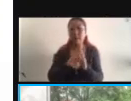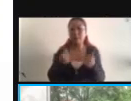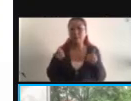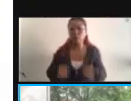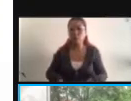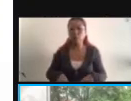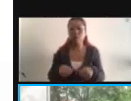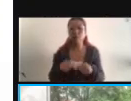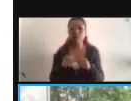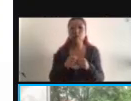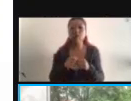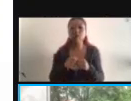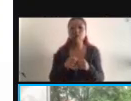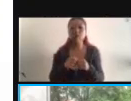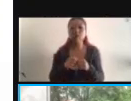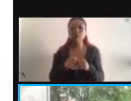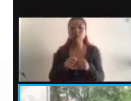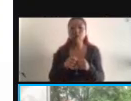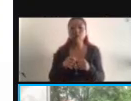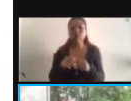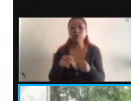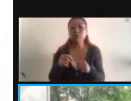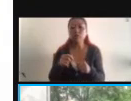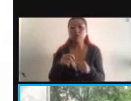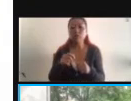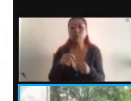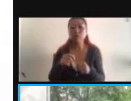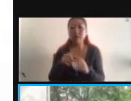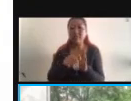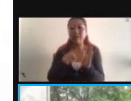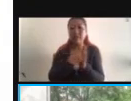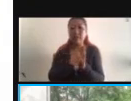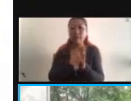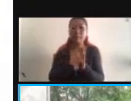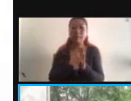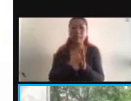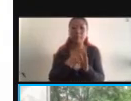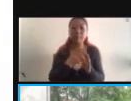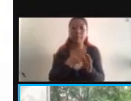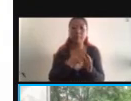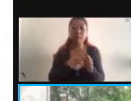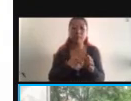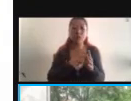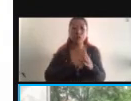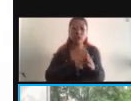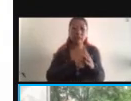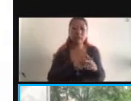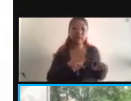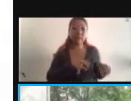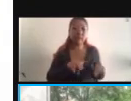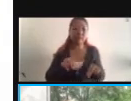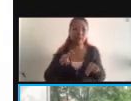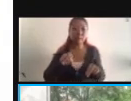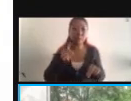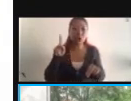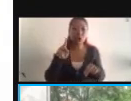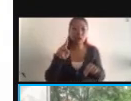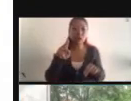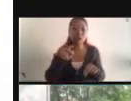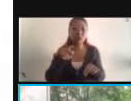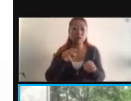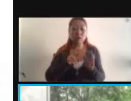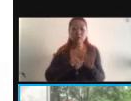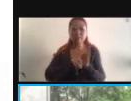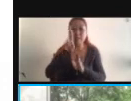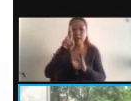it's kind of like a launch and entry suit. It was adapted from Navy Mark IV flight suit. The only difference was the